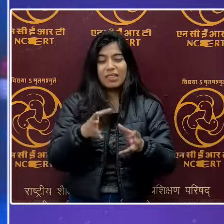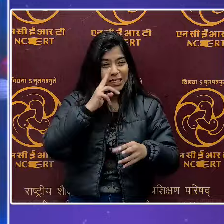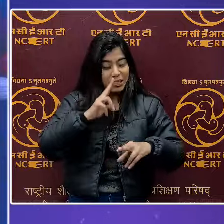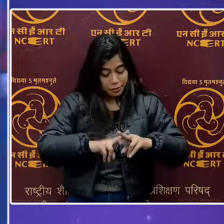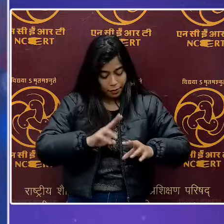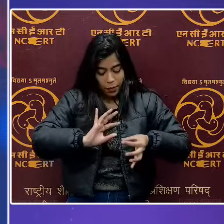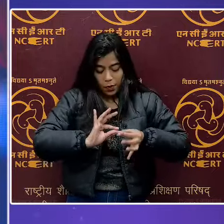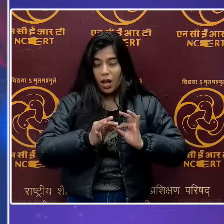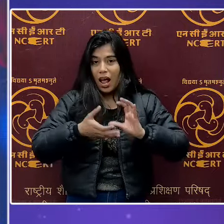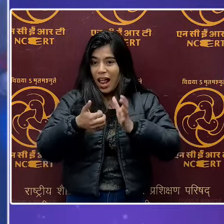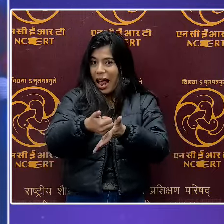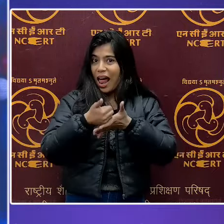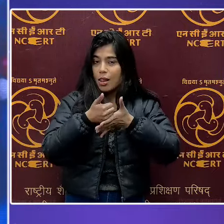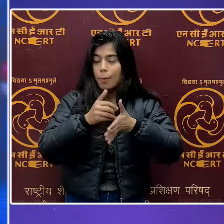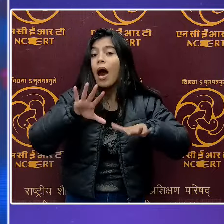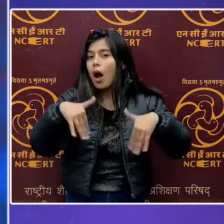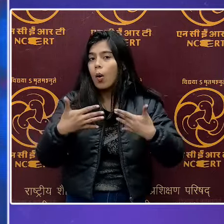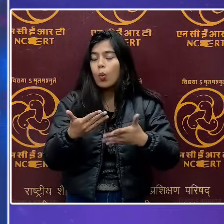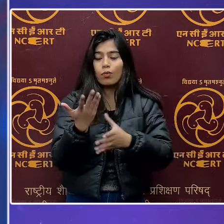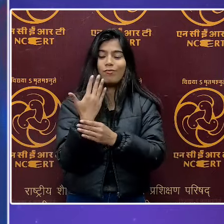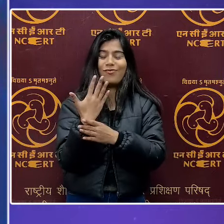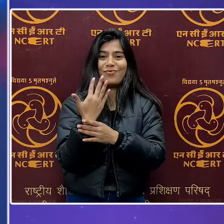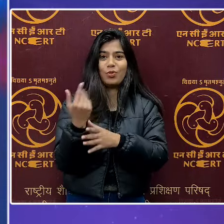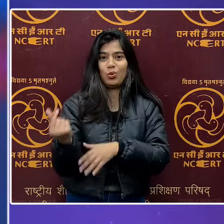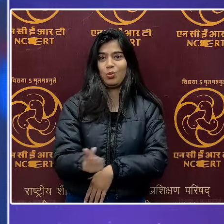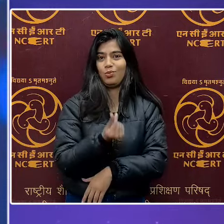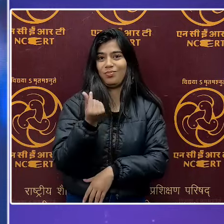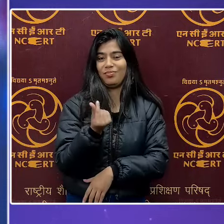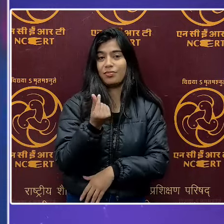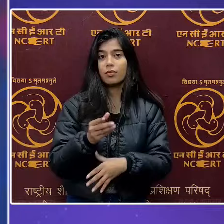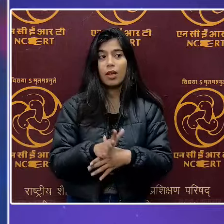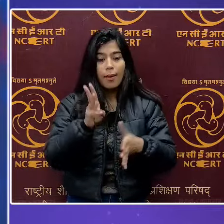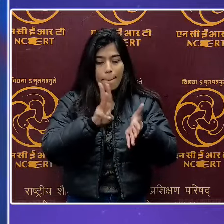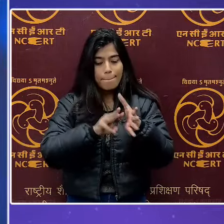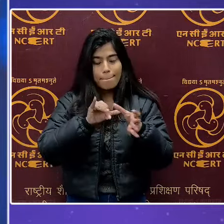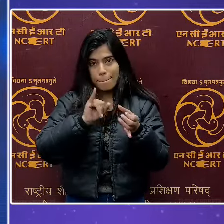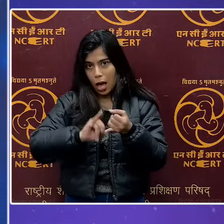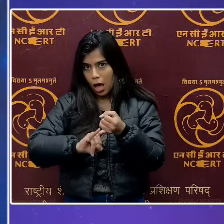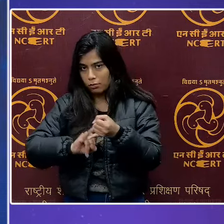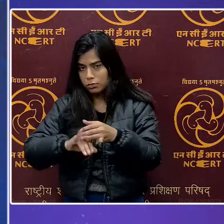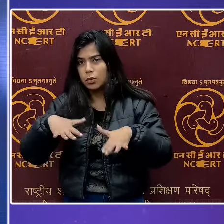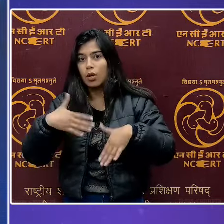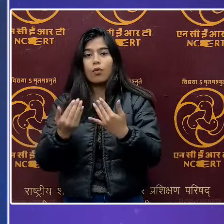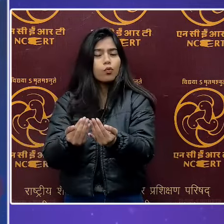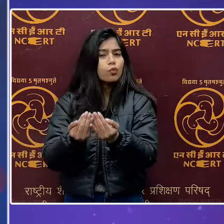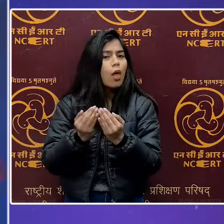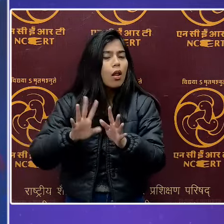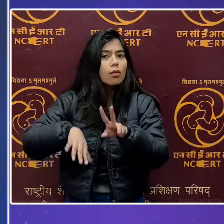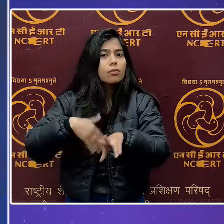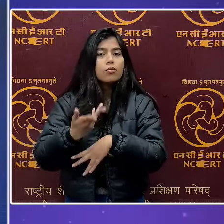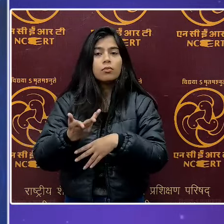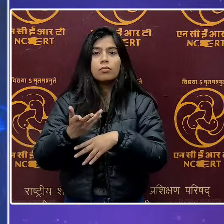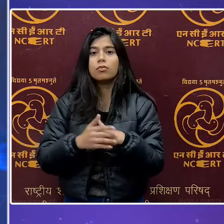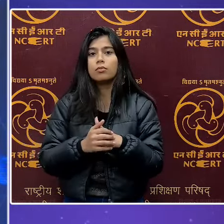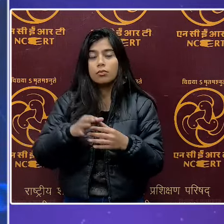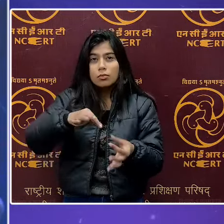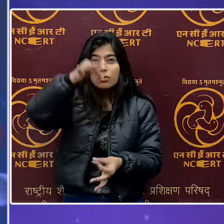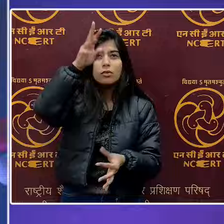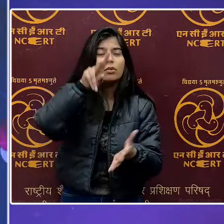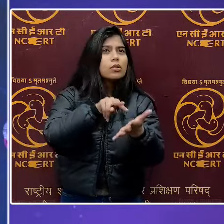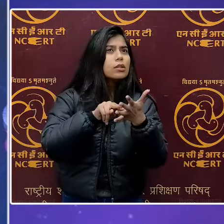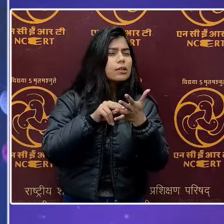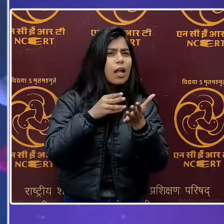fixed with the help of my hand. Now, this is the mass which is suspended. I pull it slightly and leave and see what is the